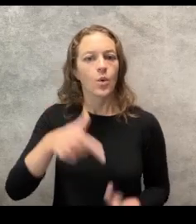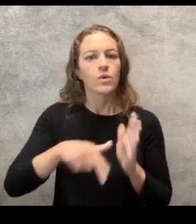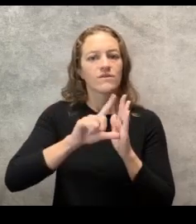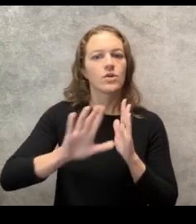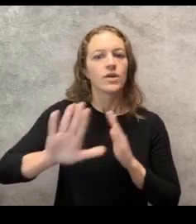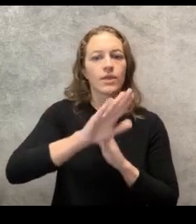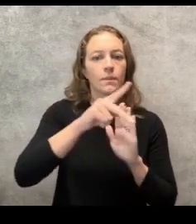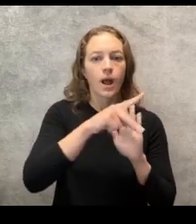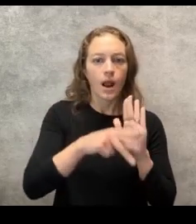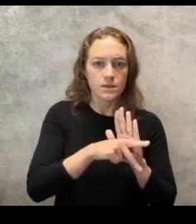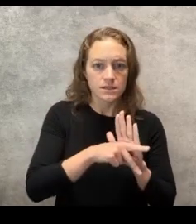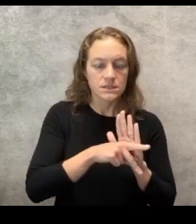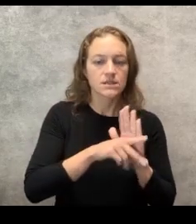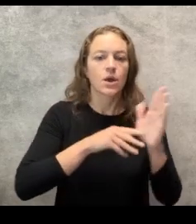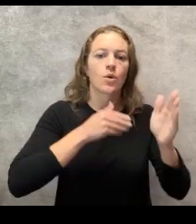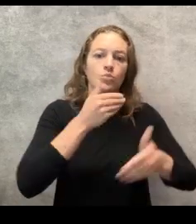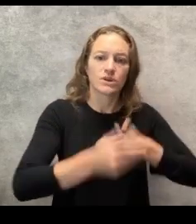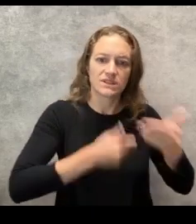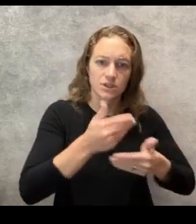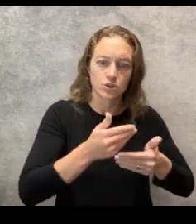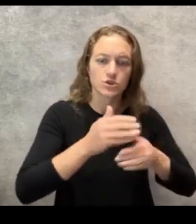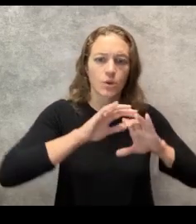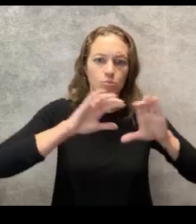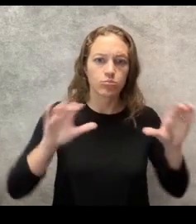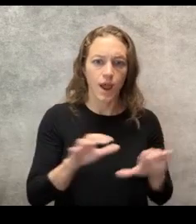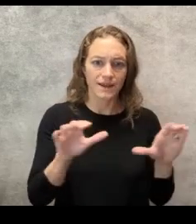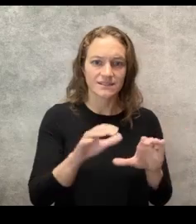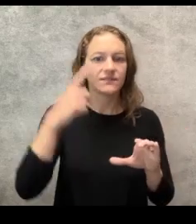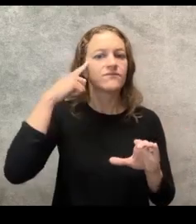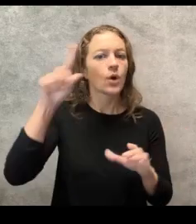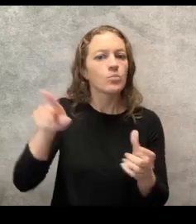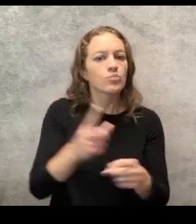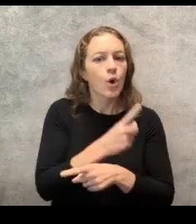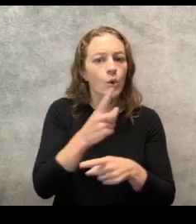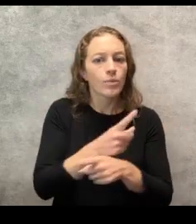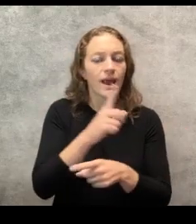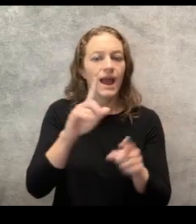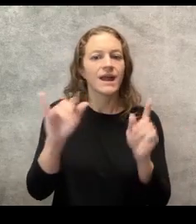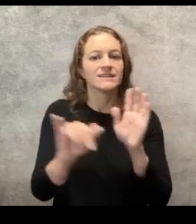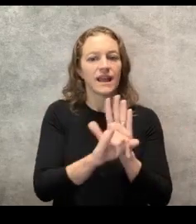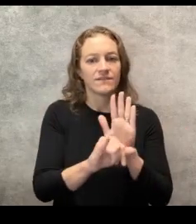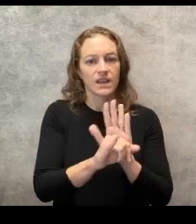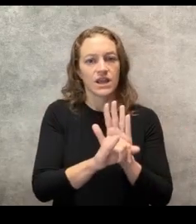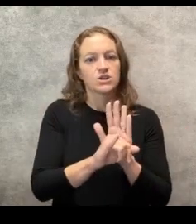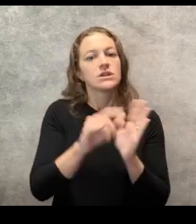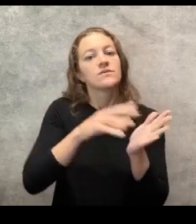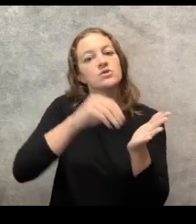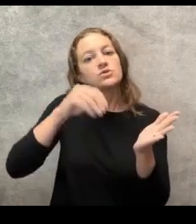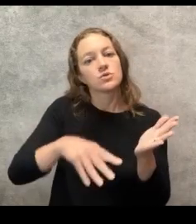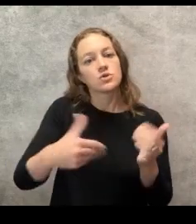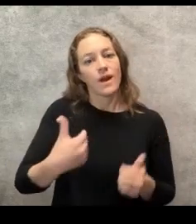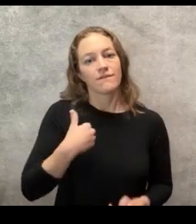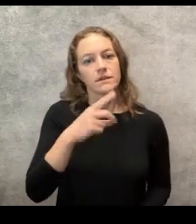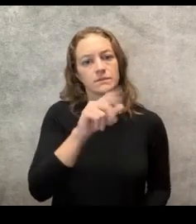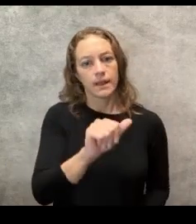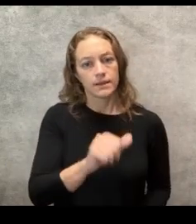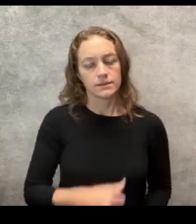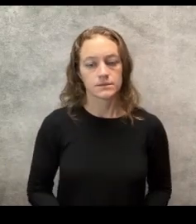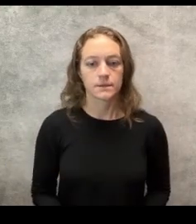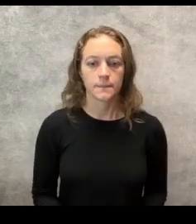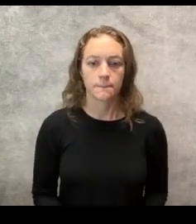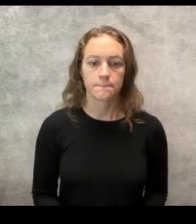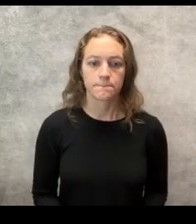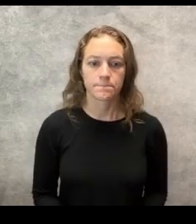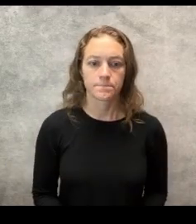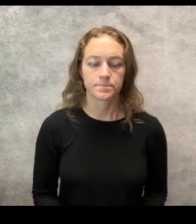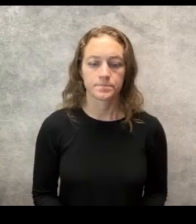policies, procedures, and practices for the appropriate identification of students with disabilities.